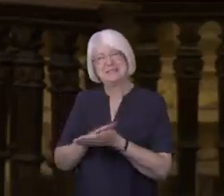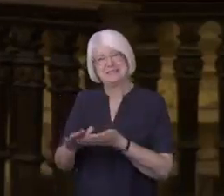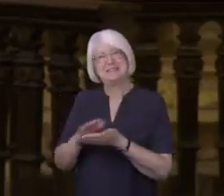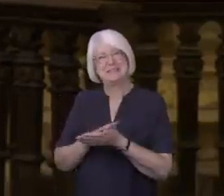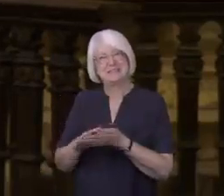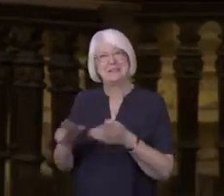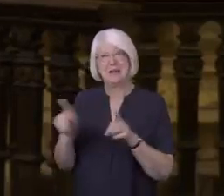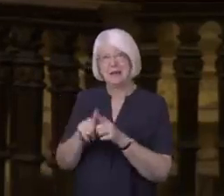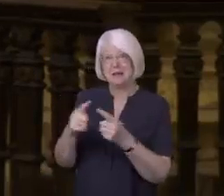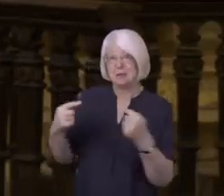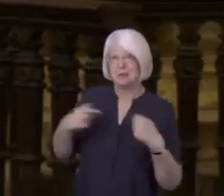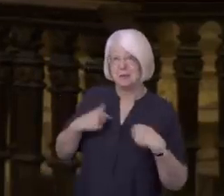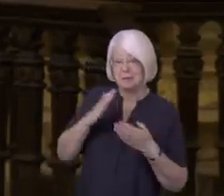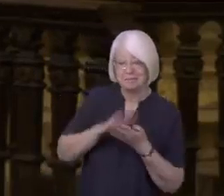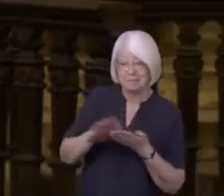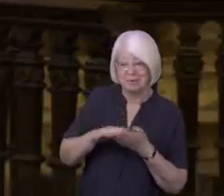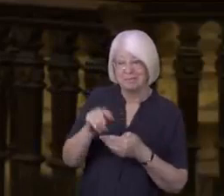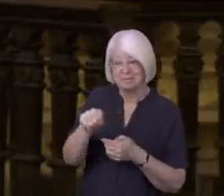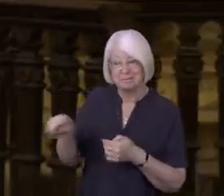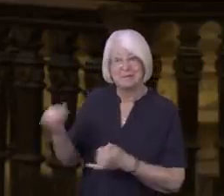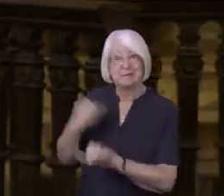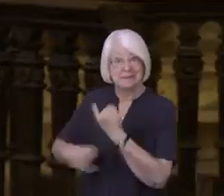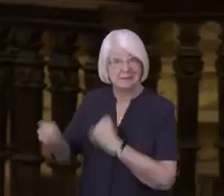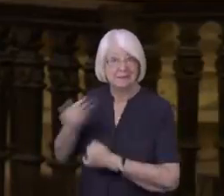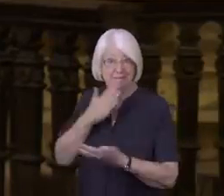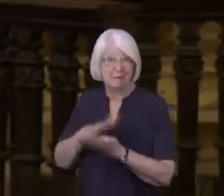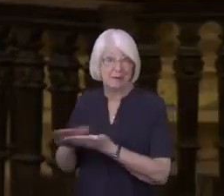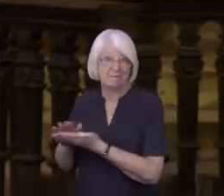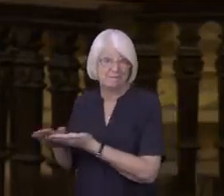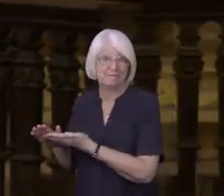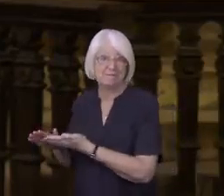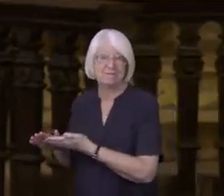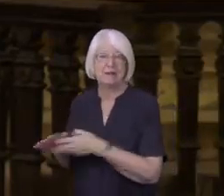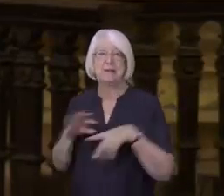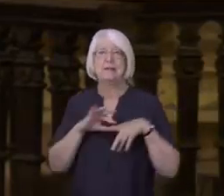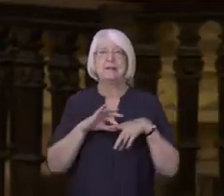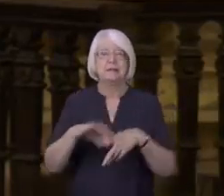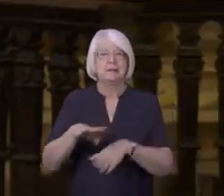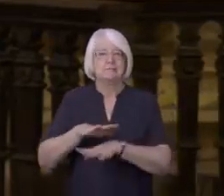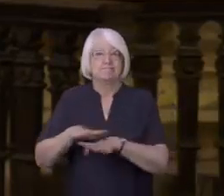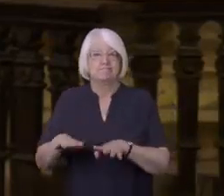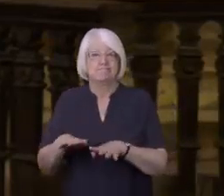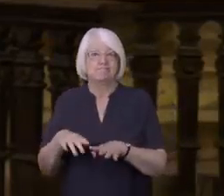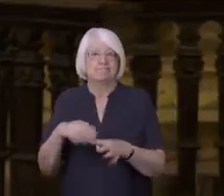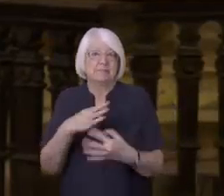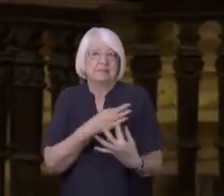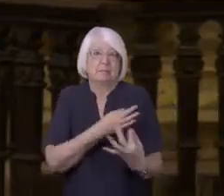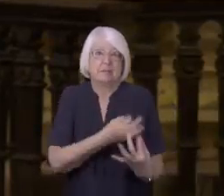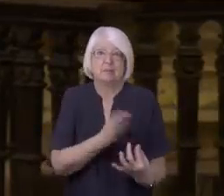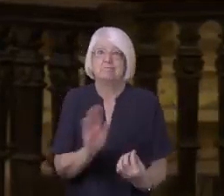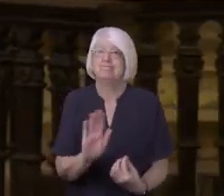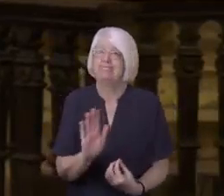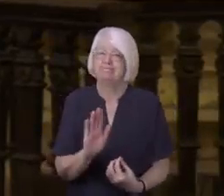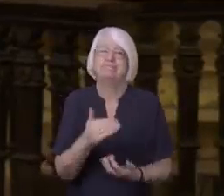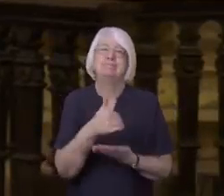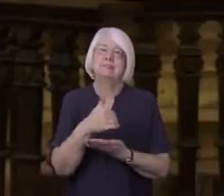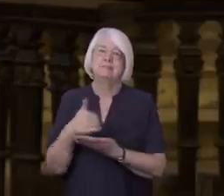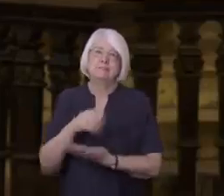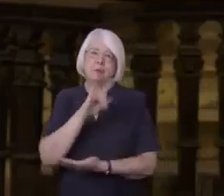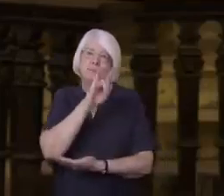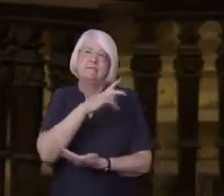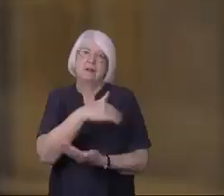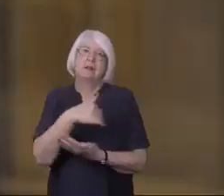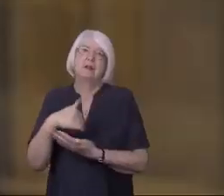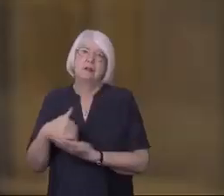trespasses, as we forgive those who trespass against us. And lead us not into temptation, but deliver us